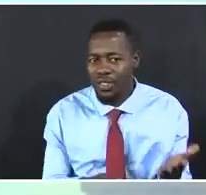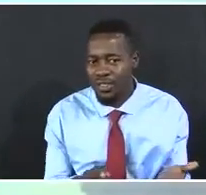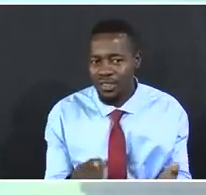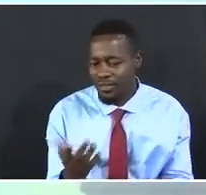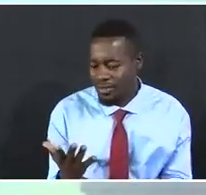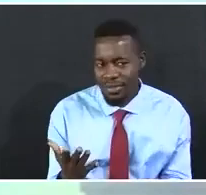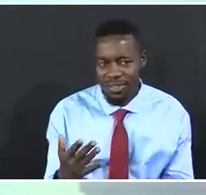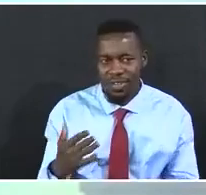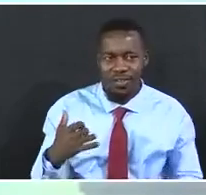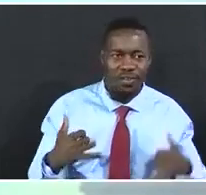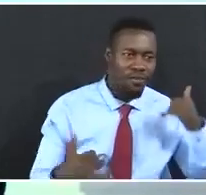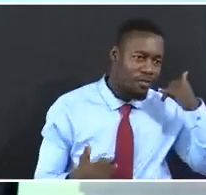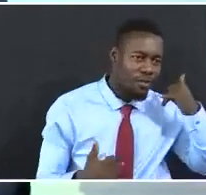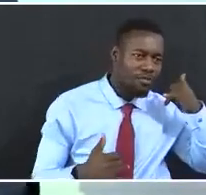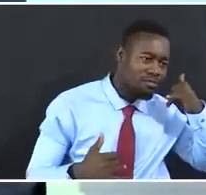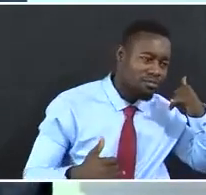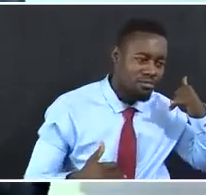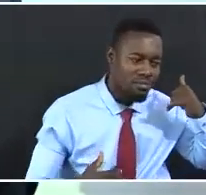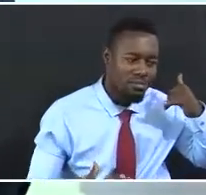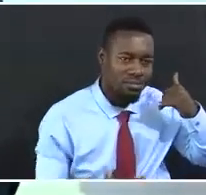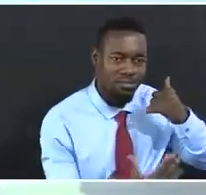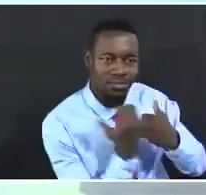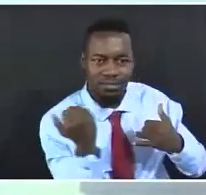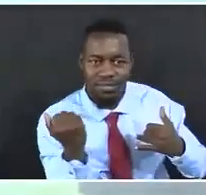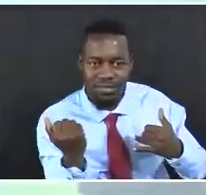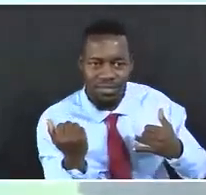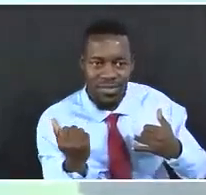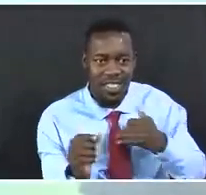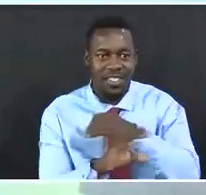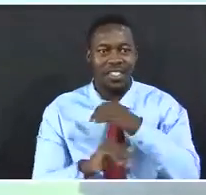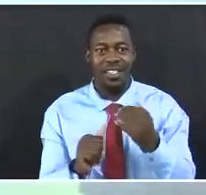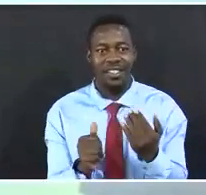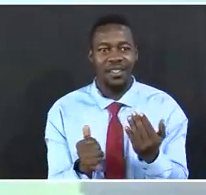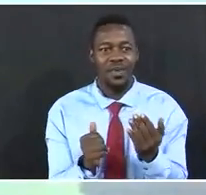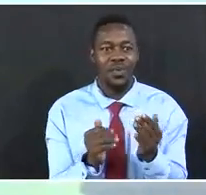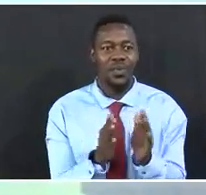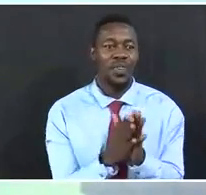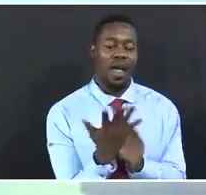So who are these? They are